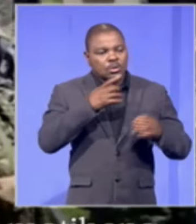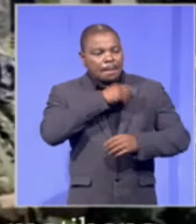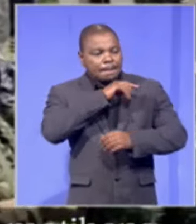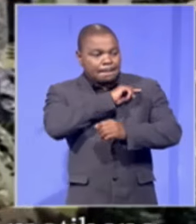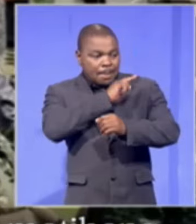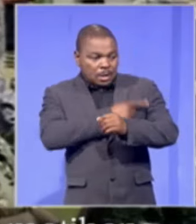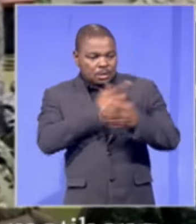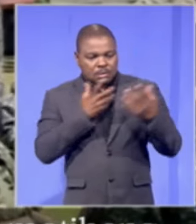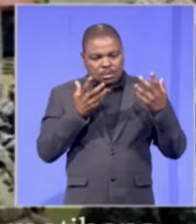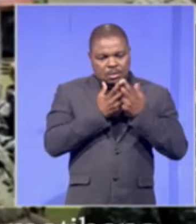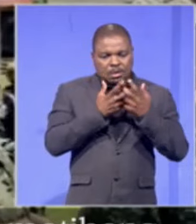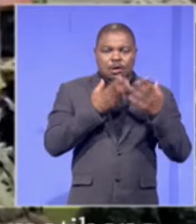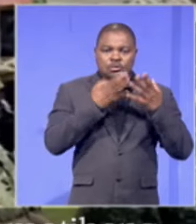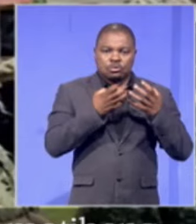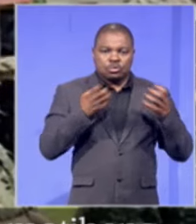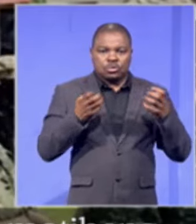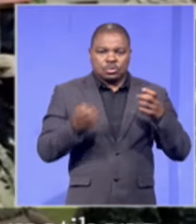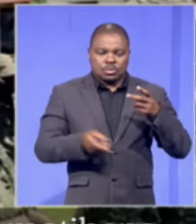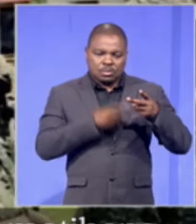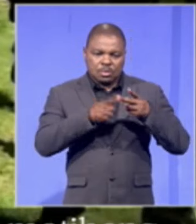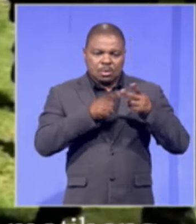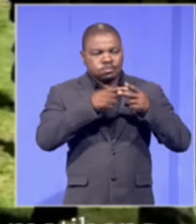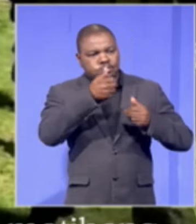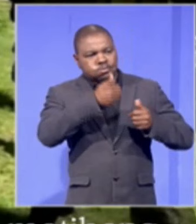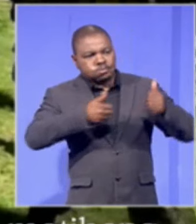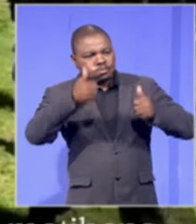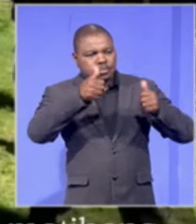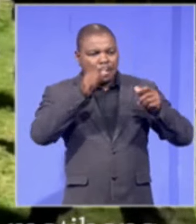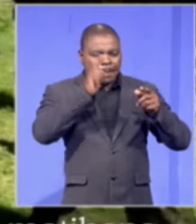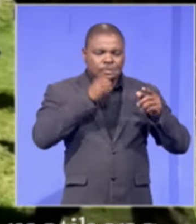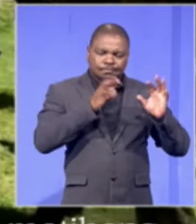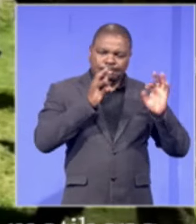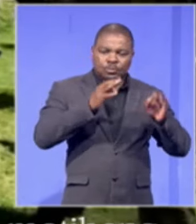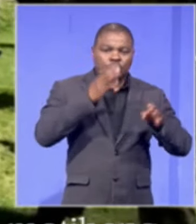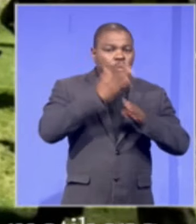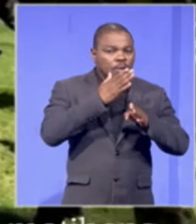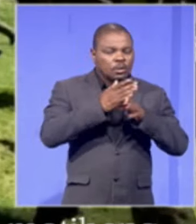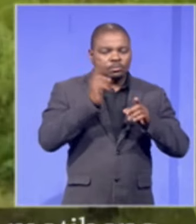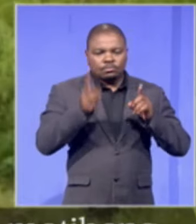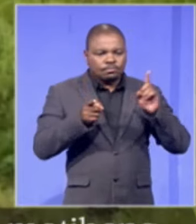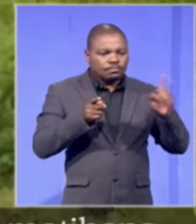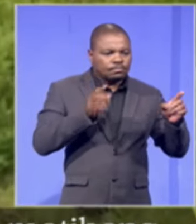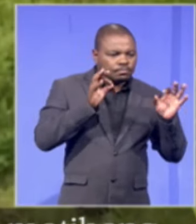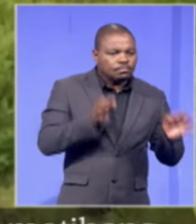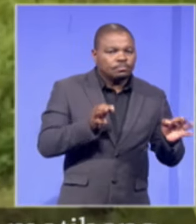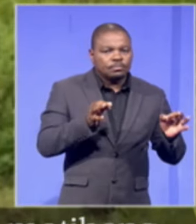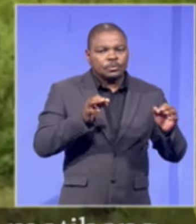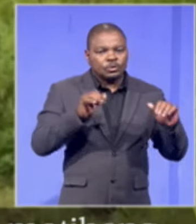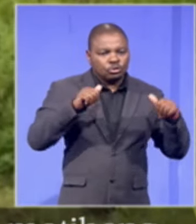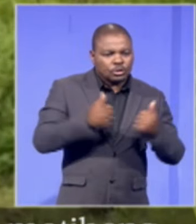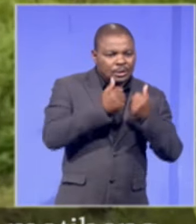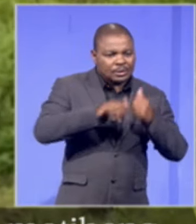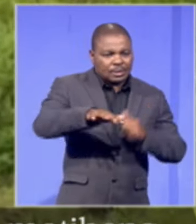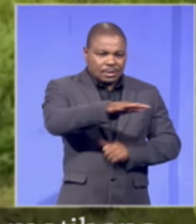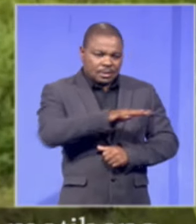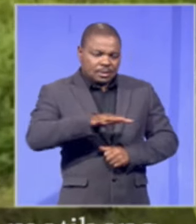conduct. And also your commanders must be up to the task in terms of commanding you in that challenging